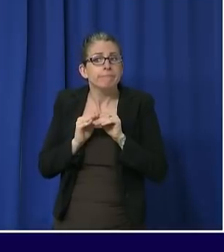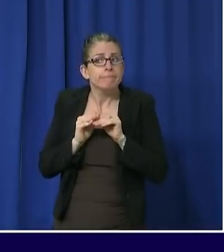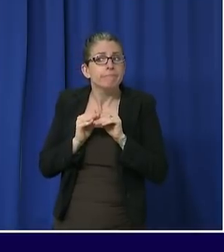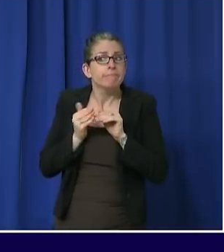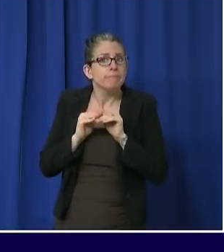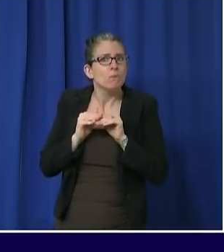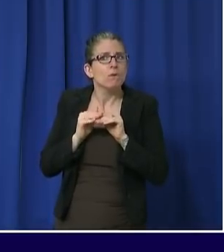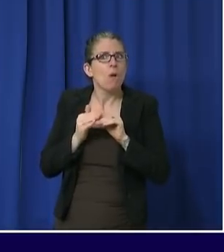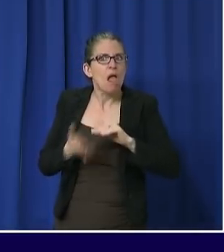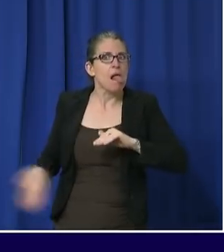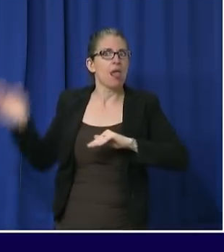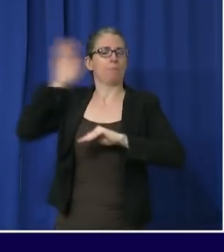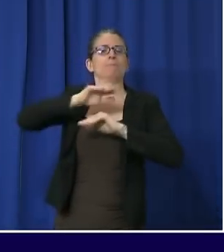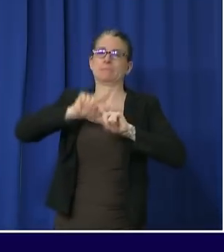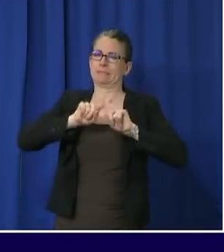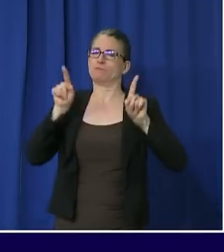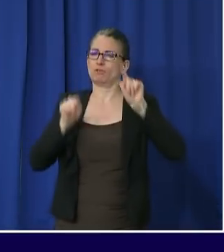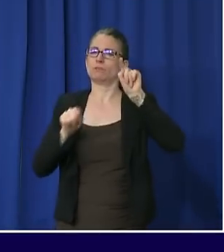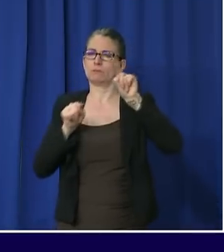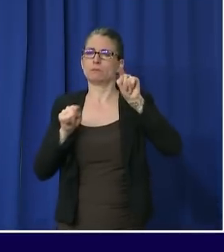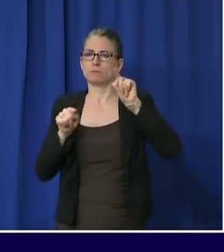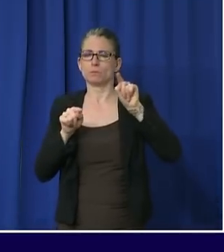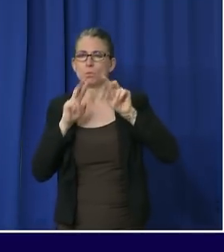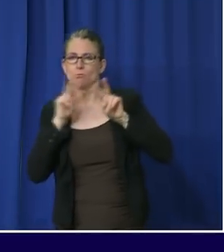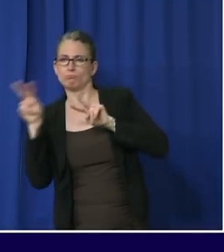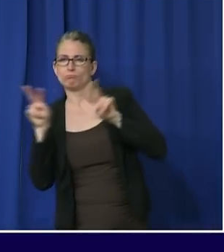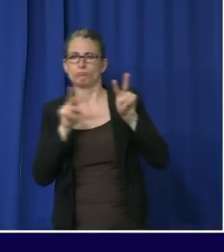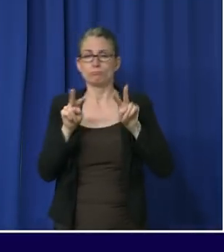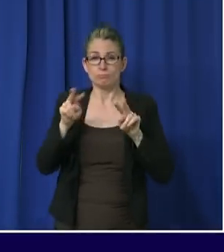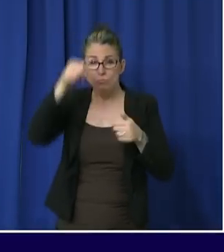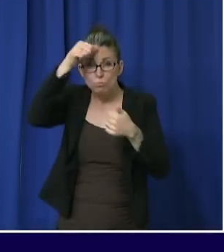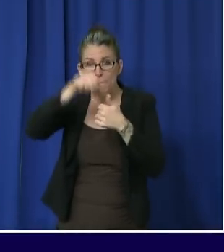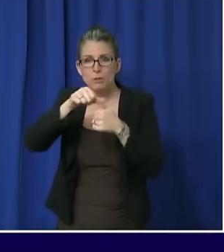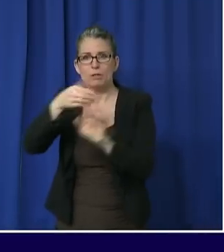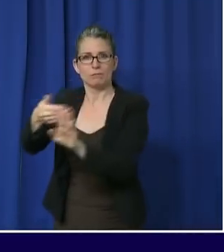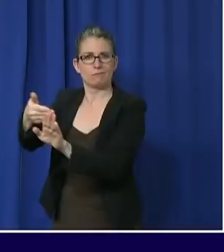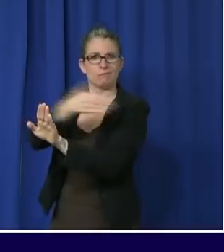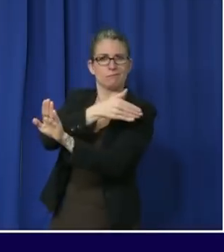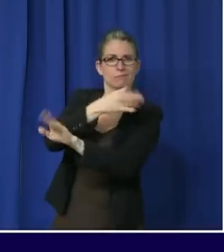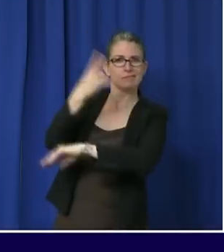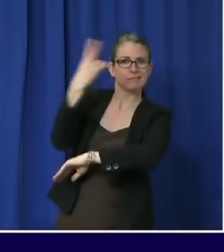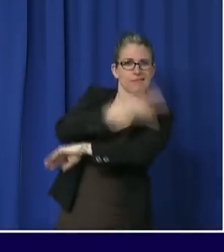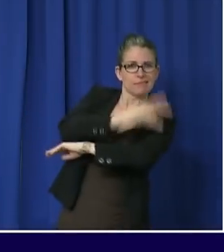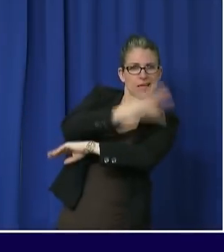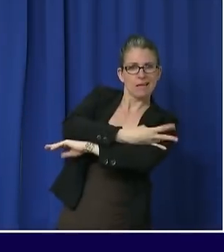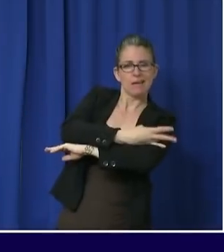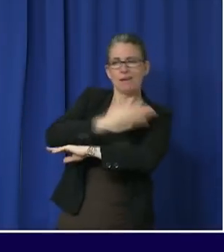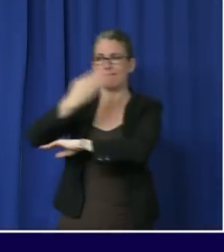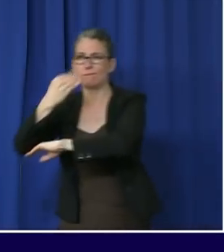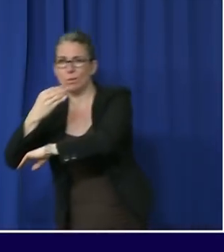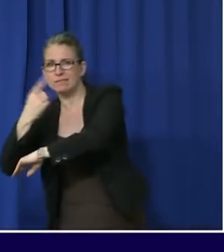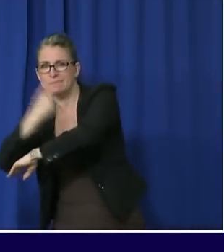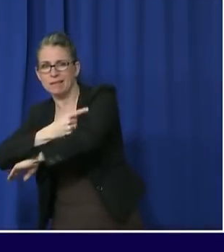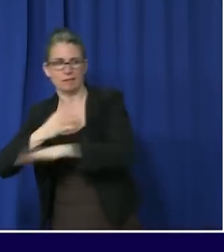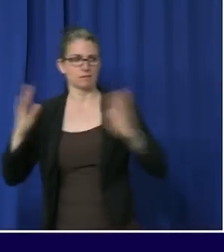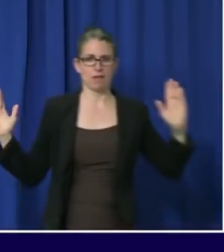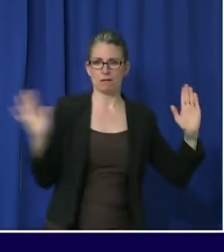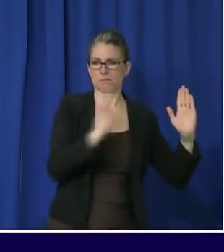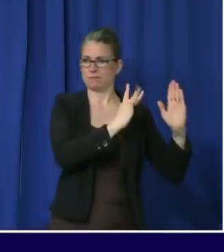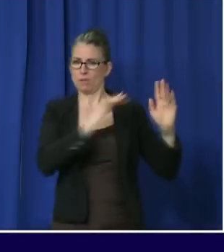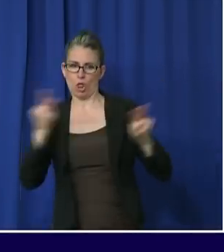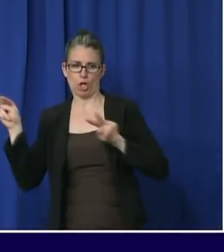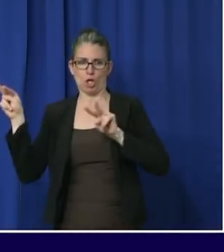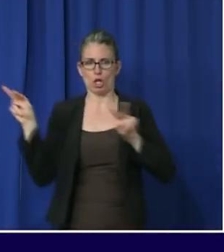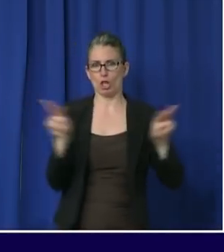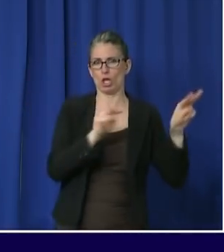of a 7-day or even a 14-day moving average. That really gives us a better sense of what's transpired, not just